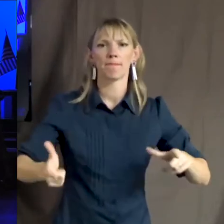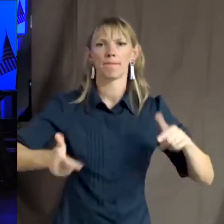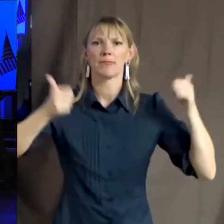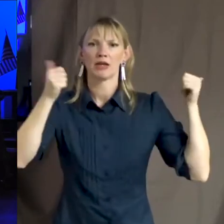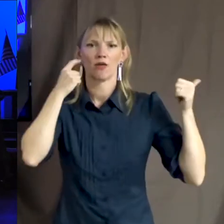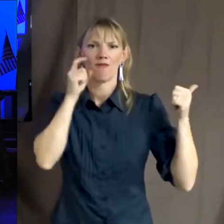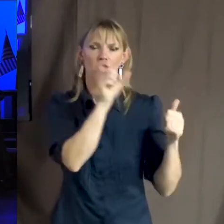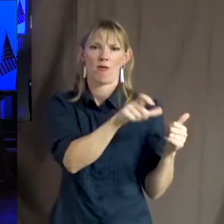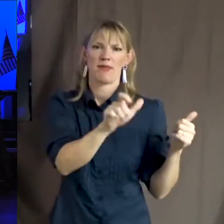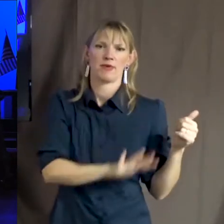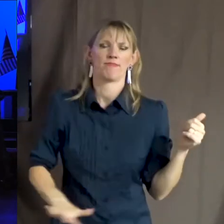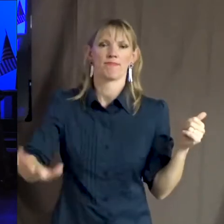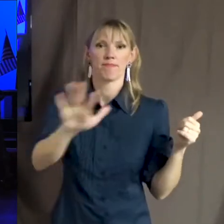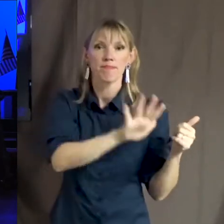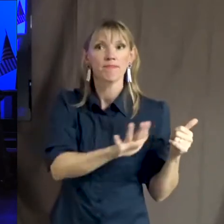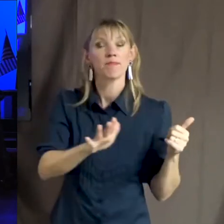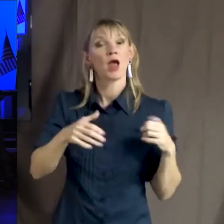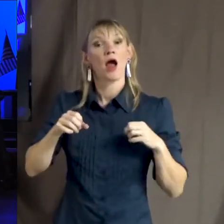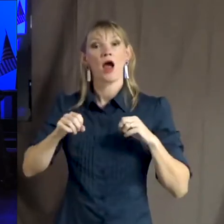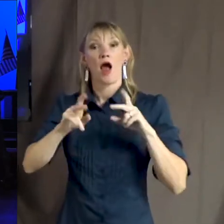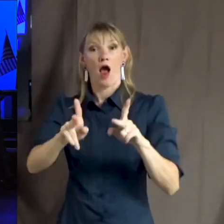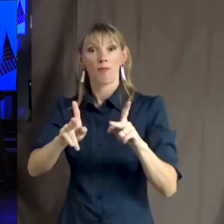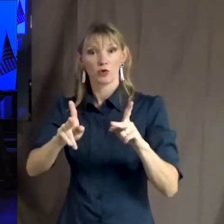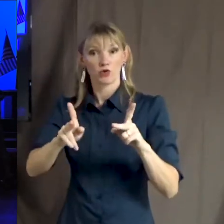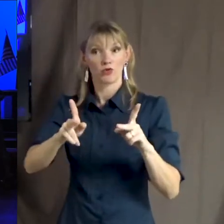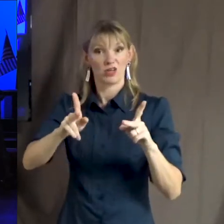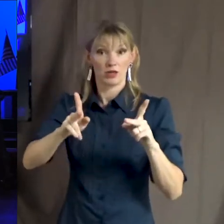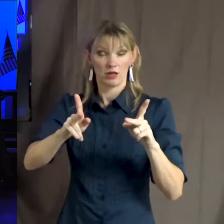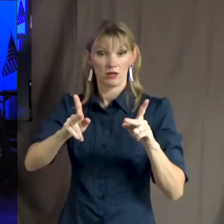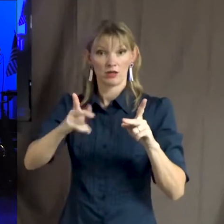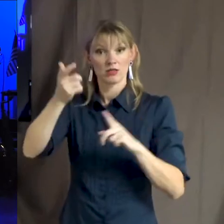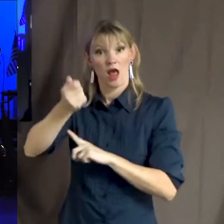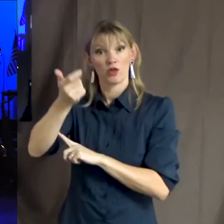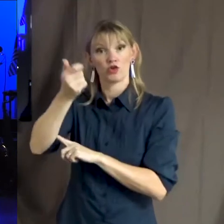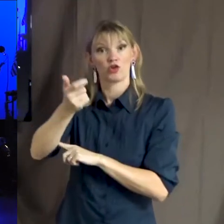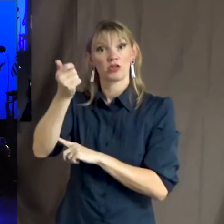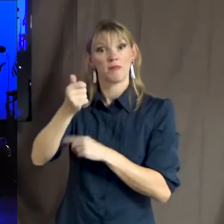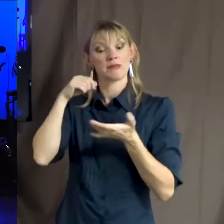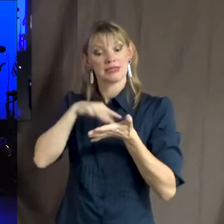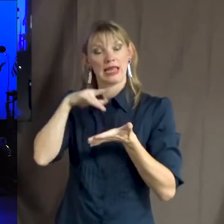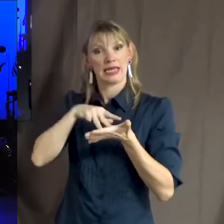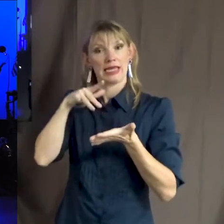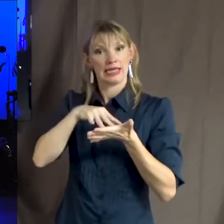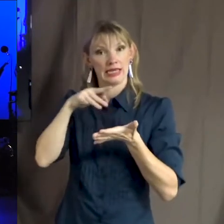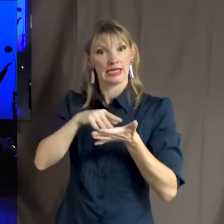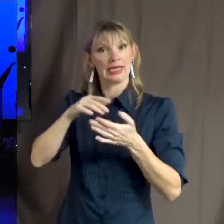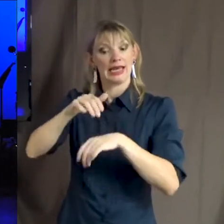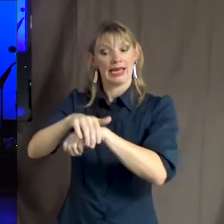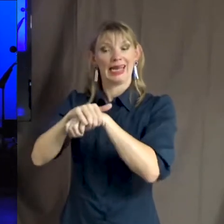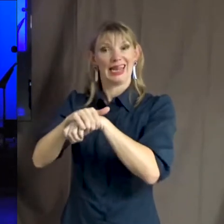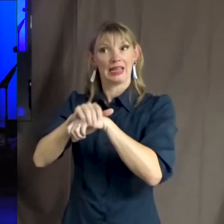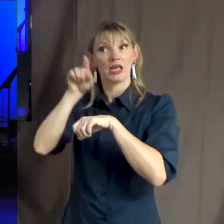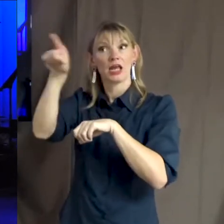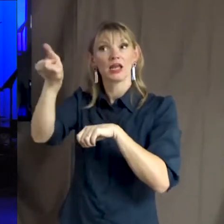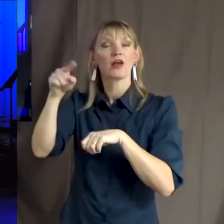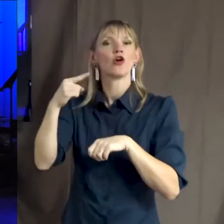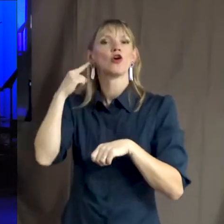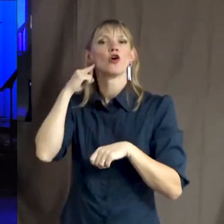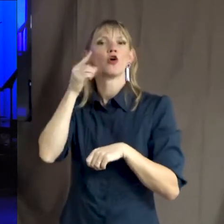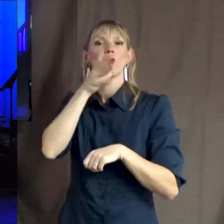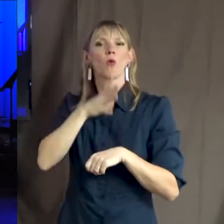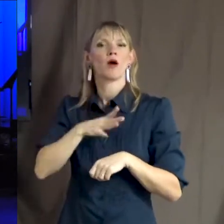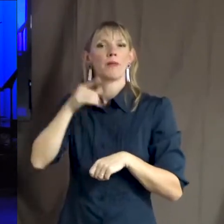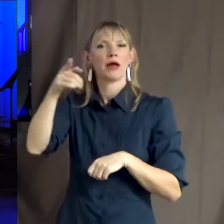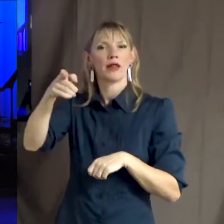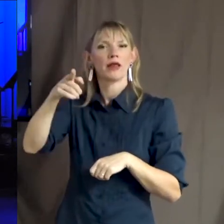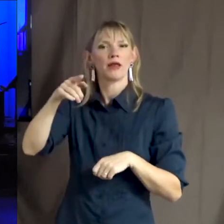general. She got the opportunity on a scholarship to study in England, where she heard Emmeline Pankhurst, a